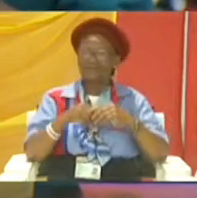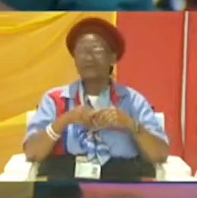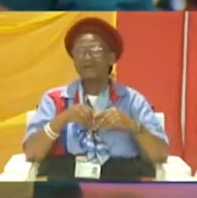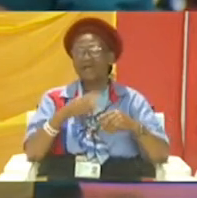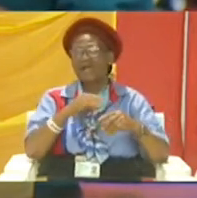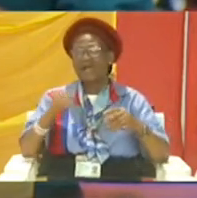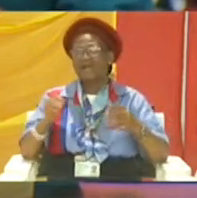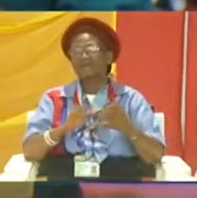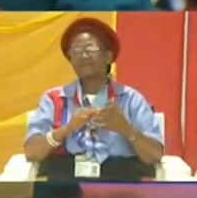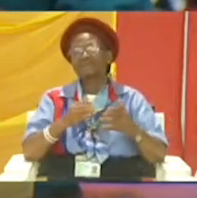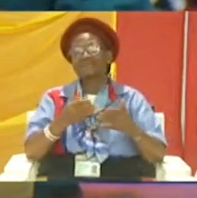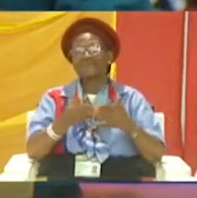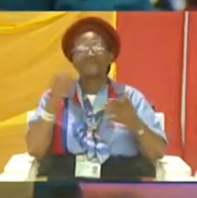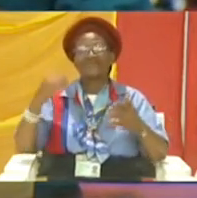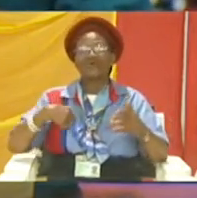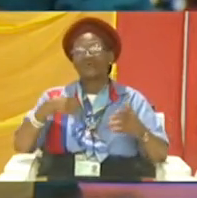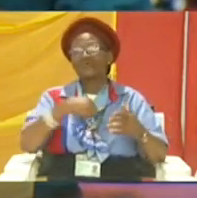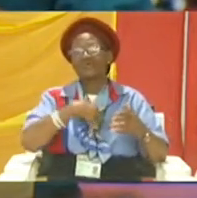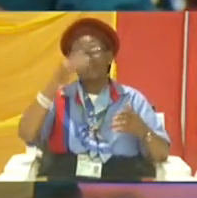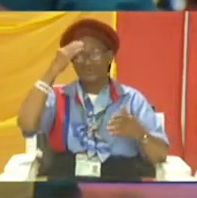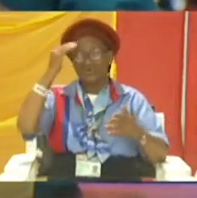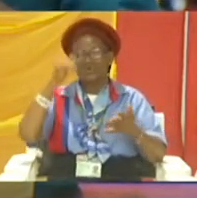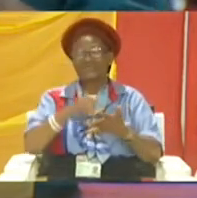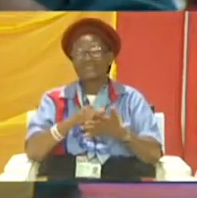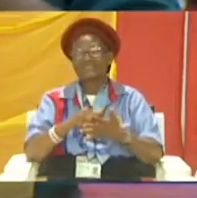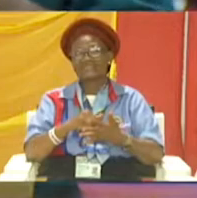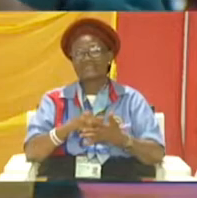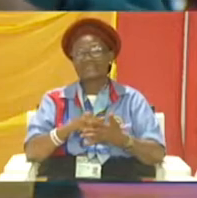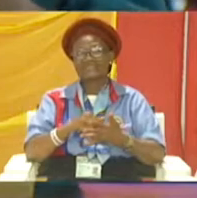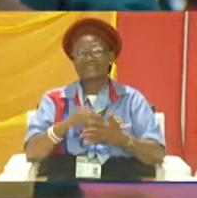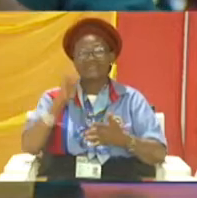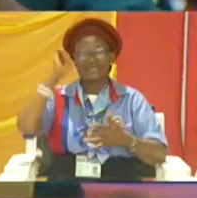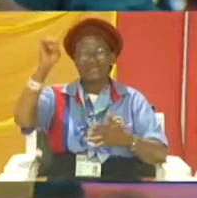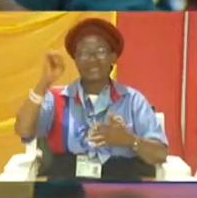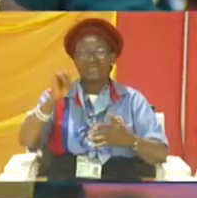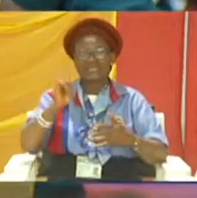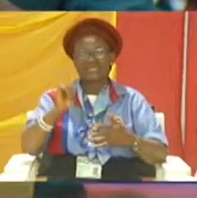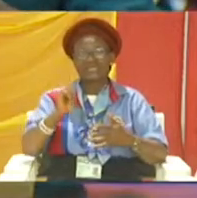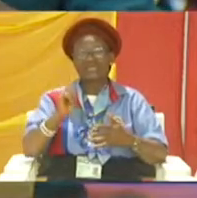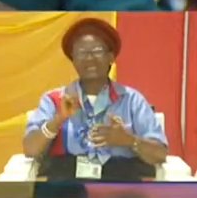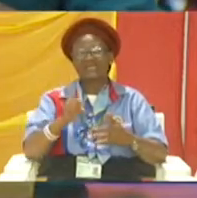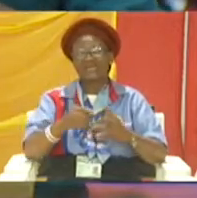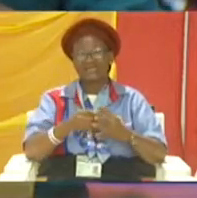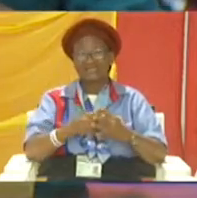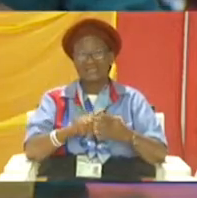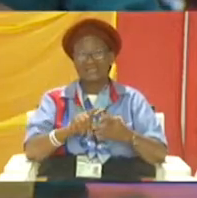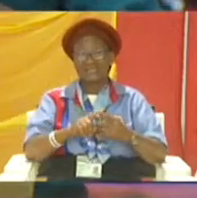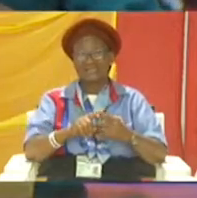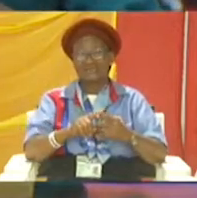And before we knew it, yes, it took, we got to fall. It began to wither.